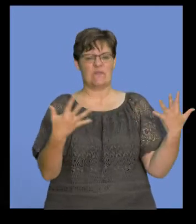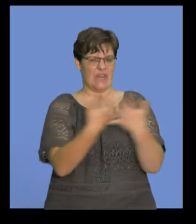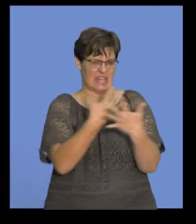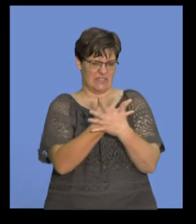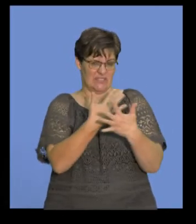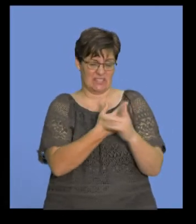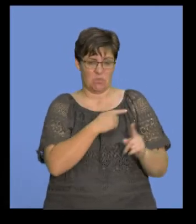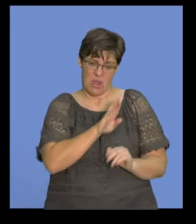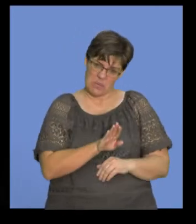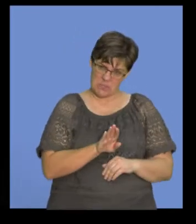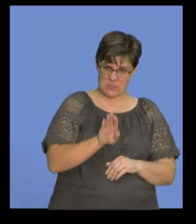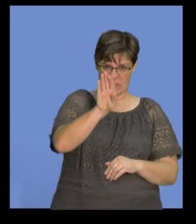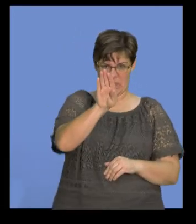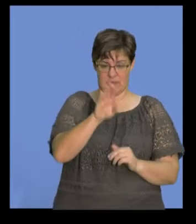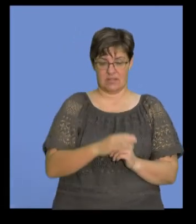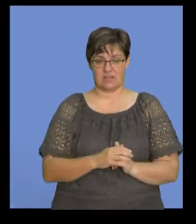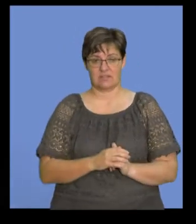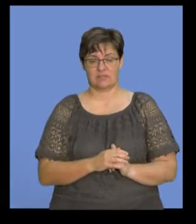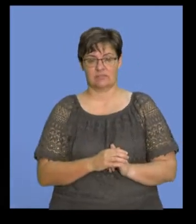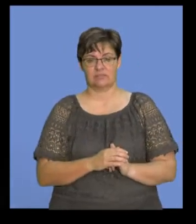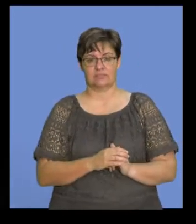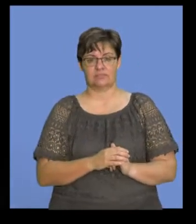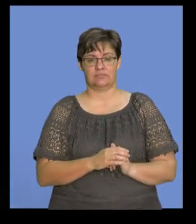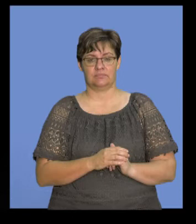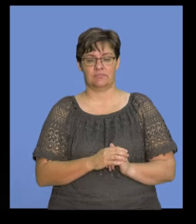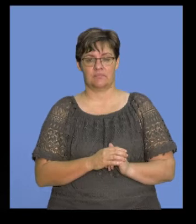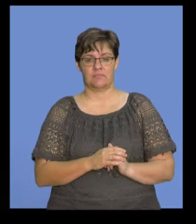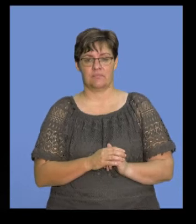steeper and it's occurring at a much faster pace.